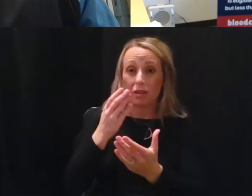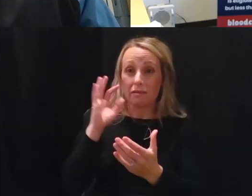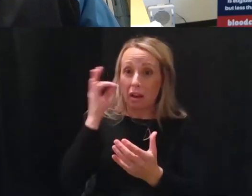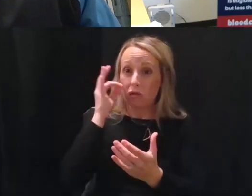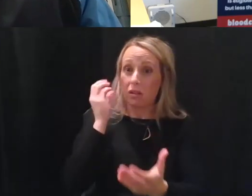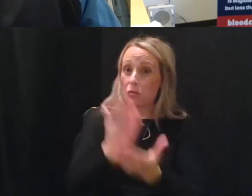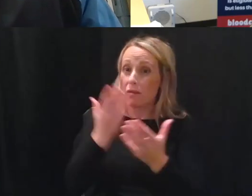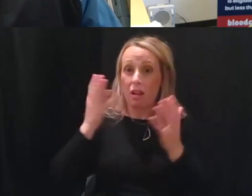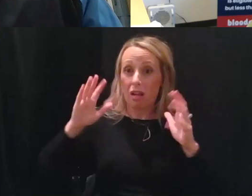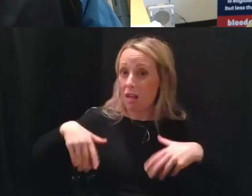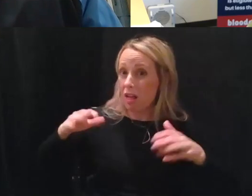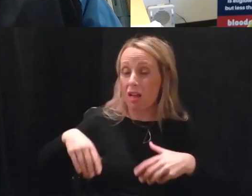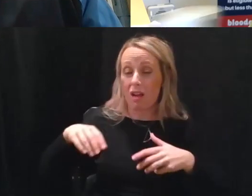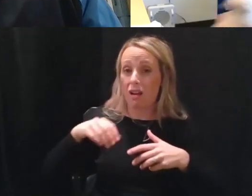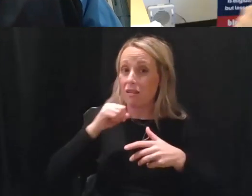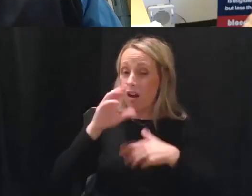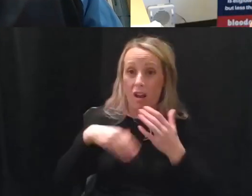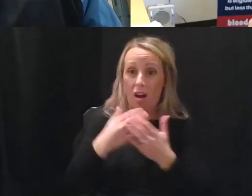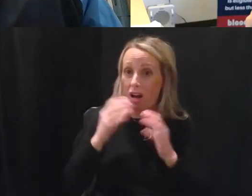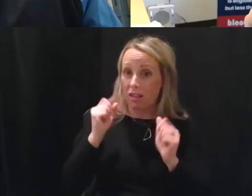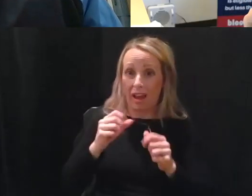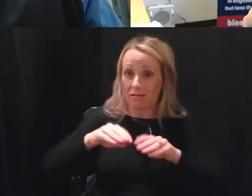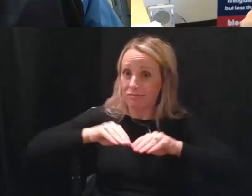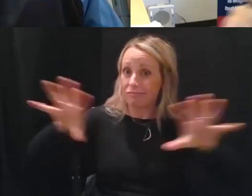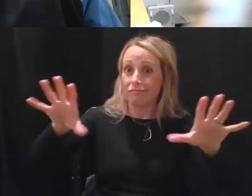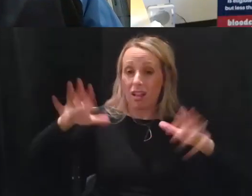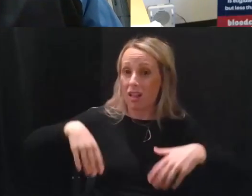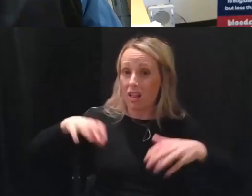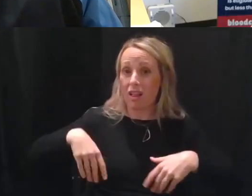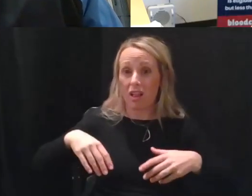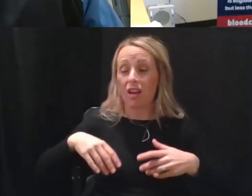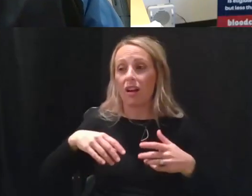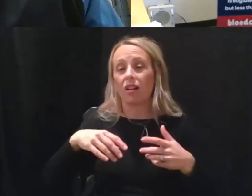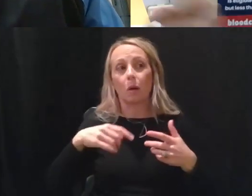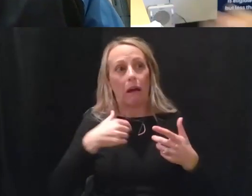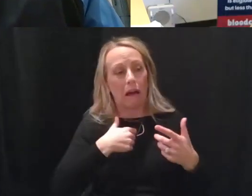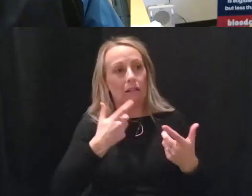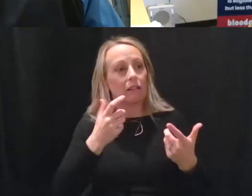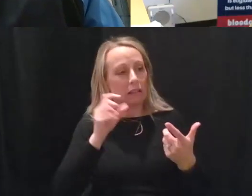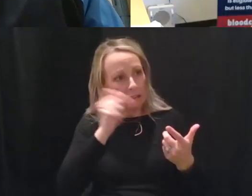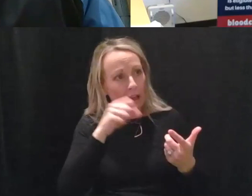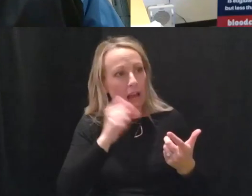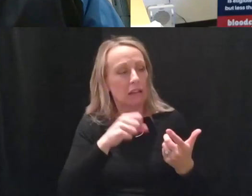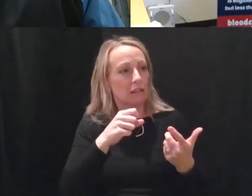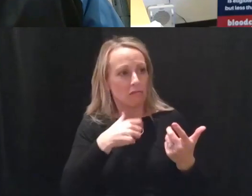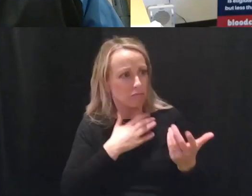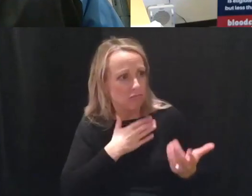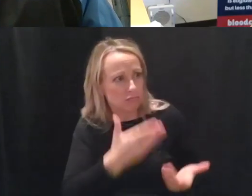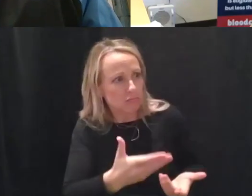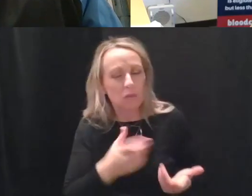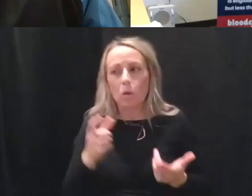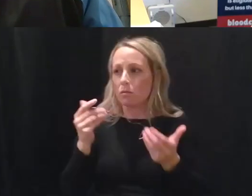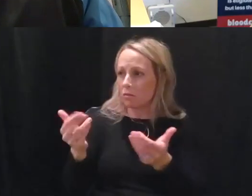So we signed a piece of paper acknowledging that I want to be in the lottery for it and that I want to try